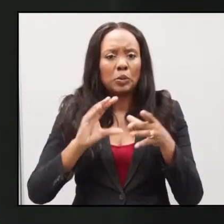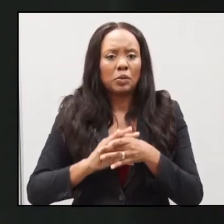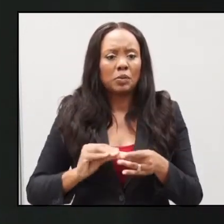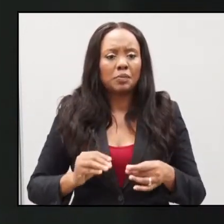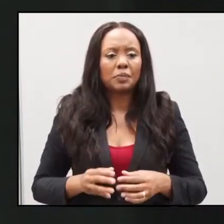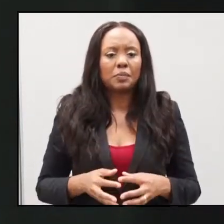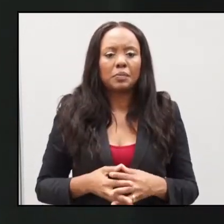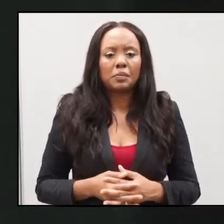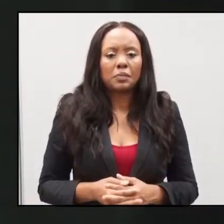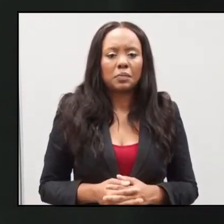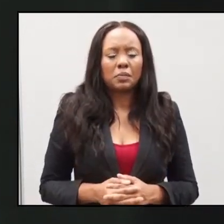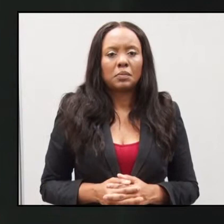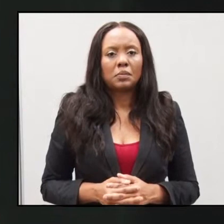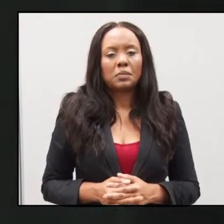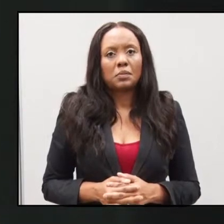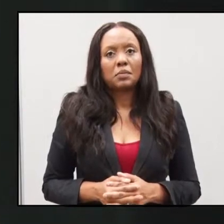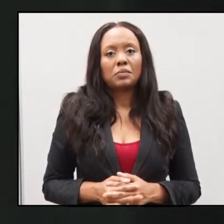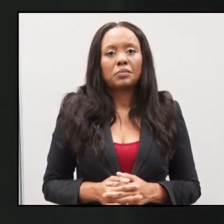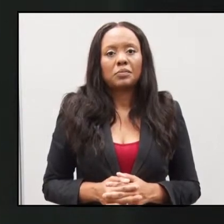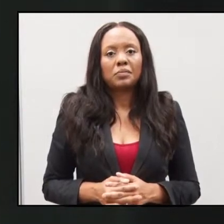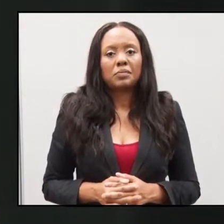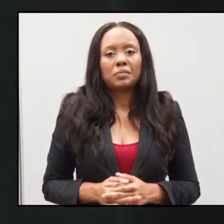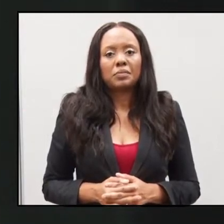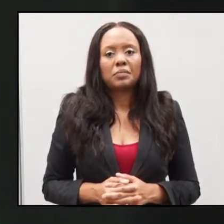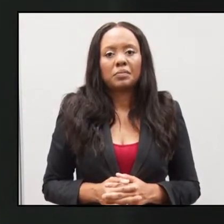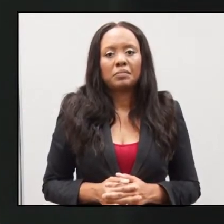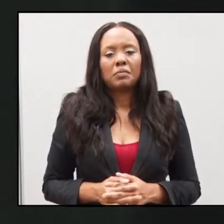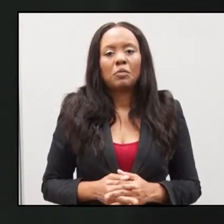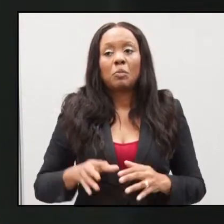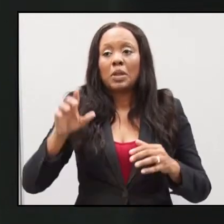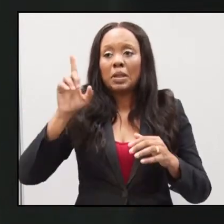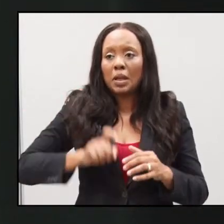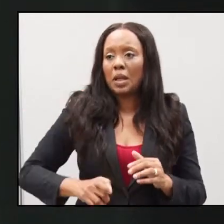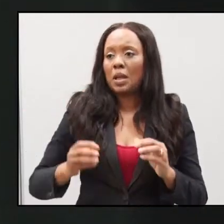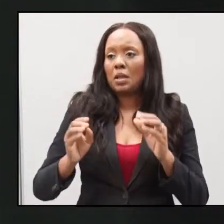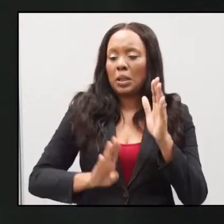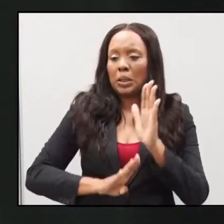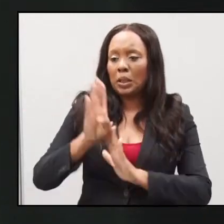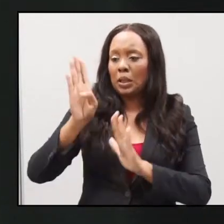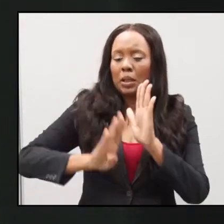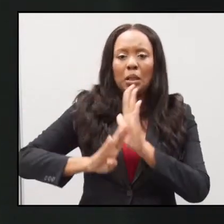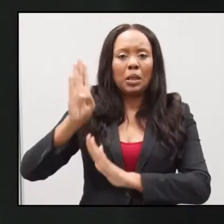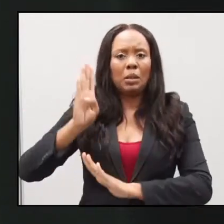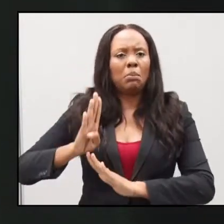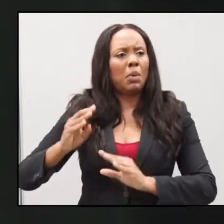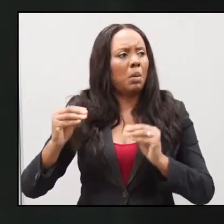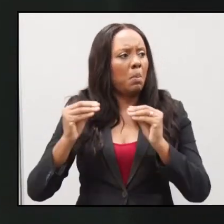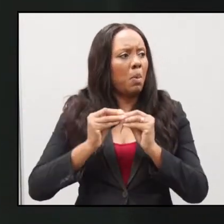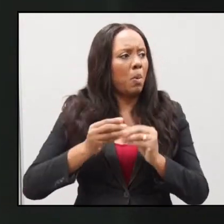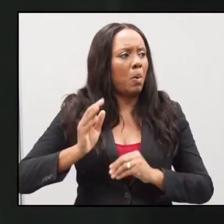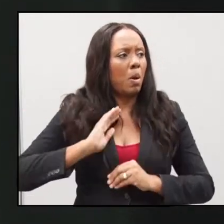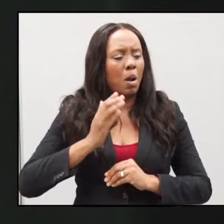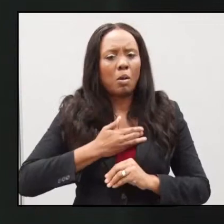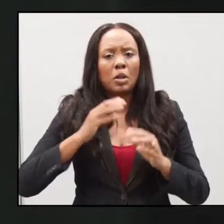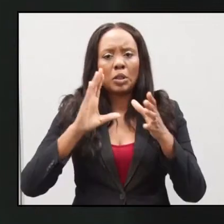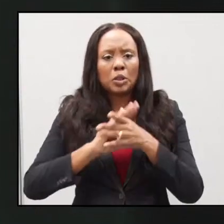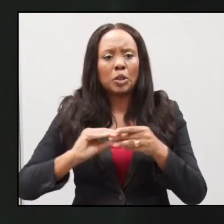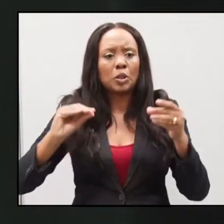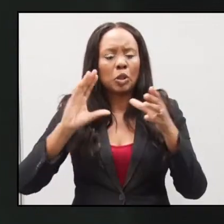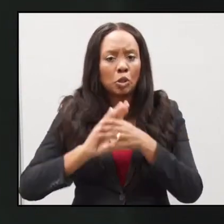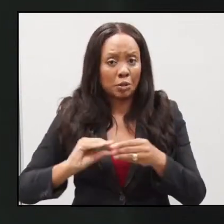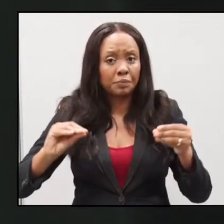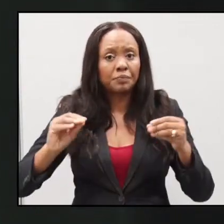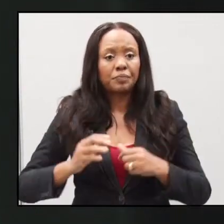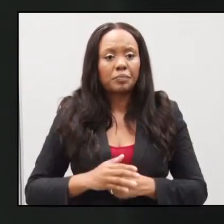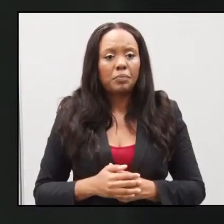need in the 21st century to emerge. We need to emerge. And memorials are a profound